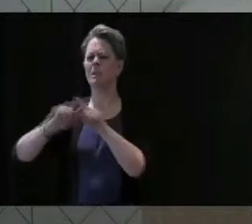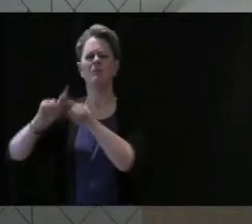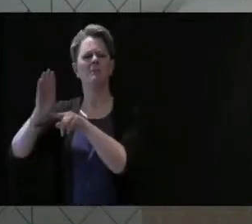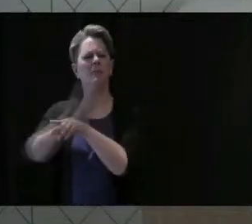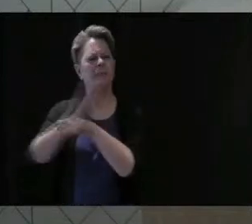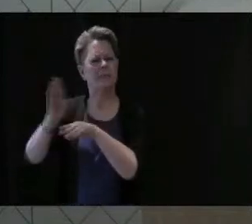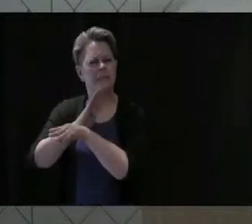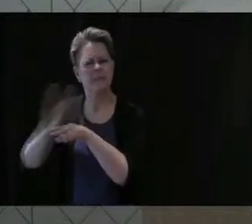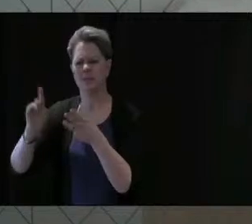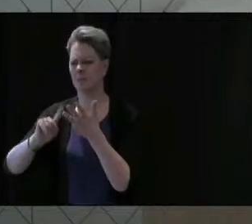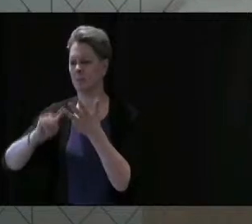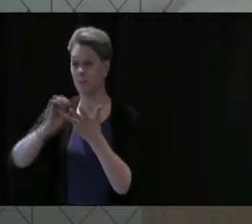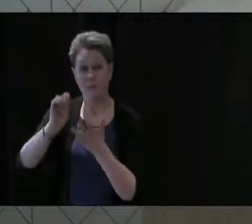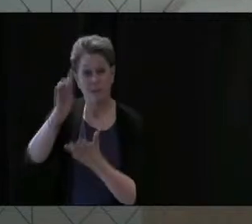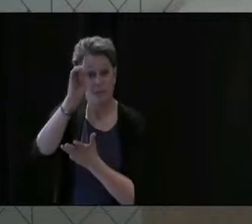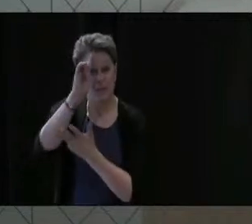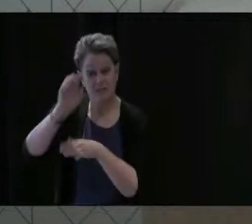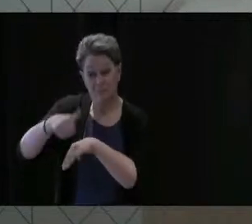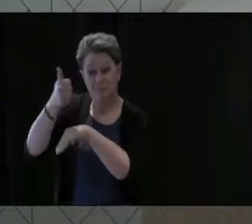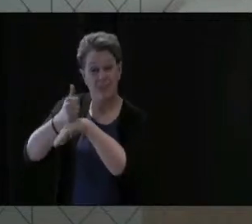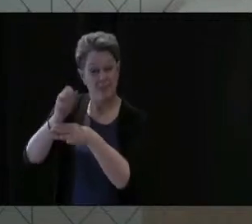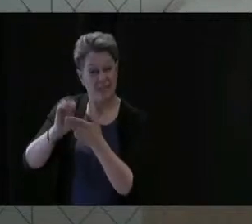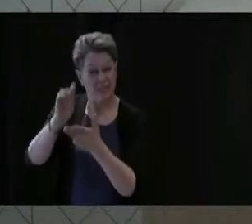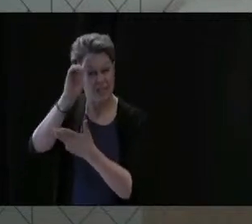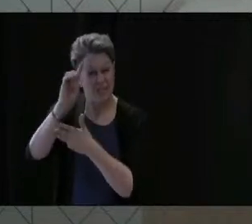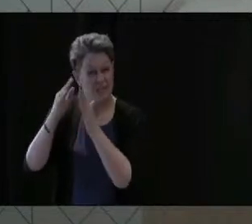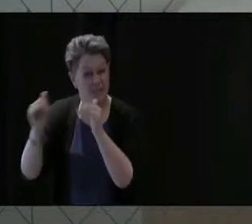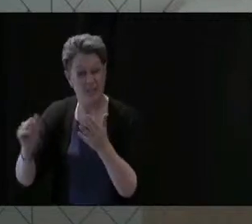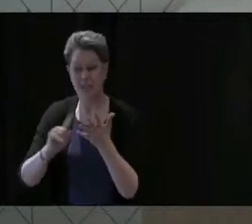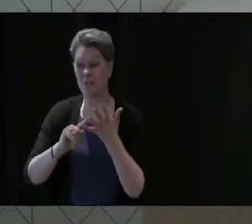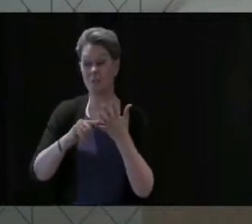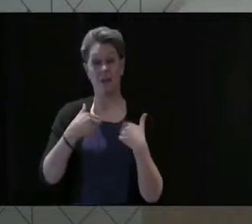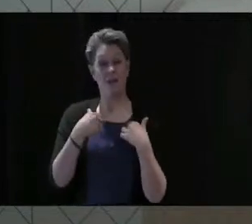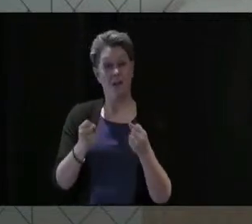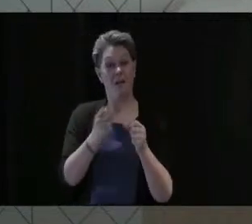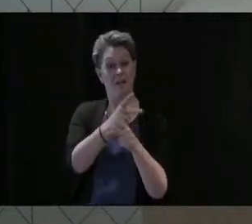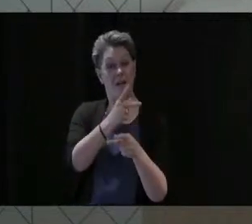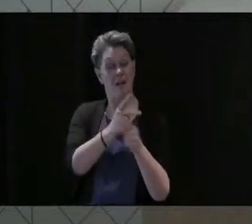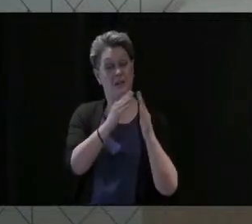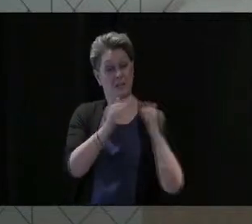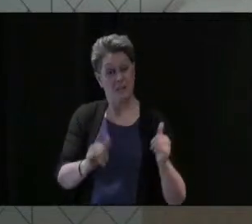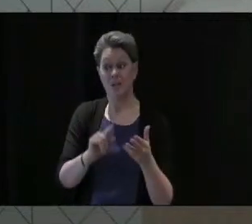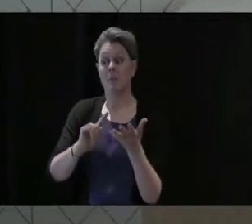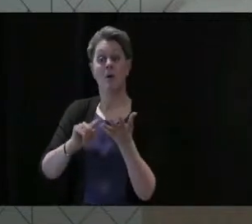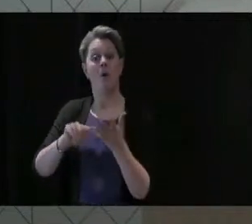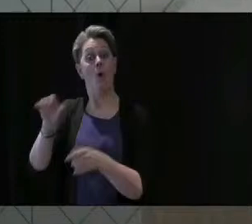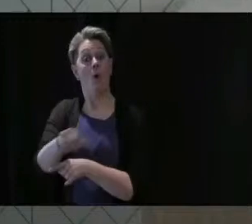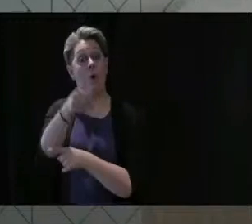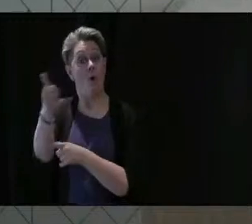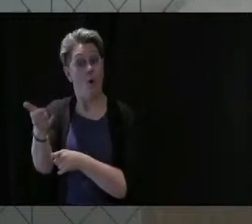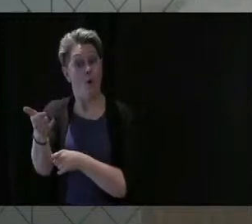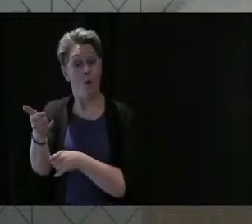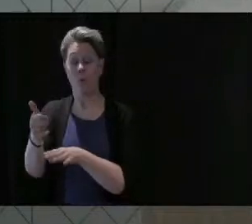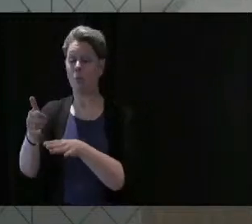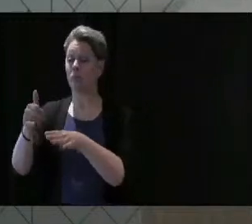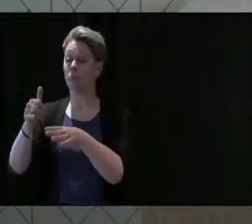corporations, in the educational establishment, the health establishment, and in non-governmental activities as